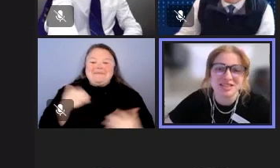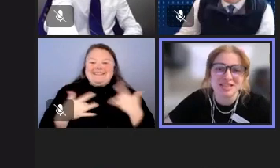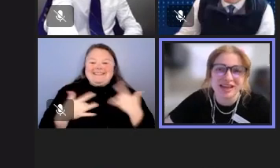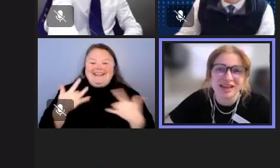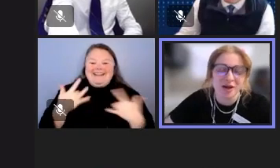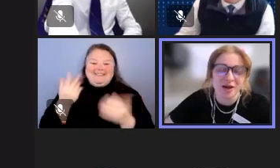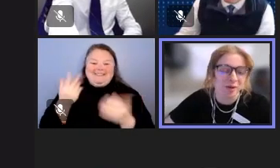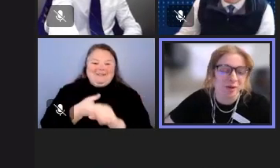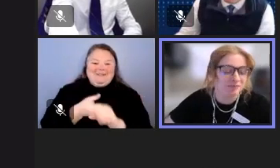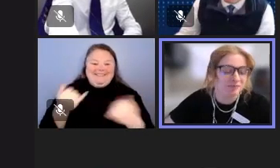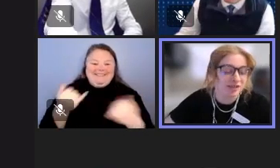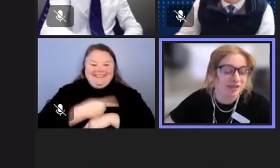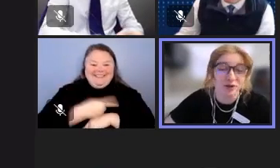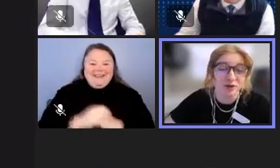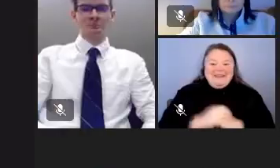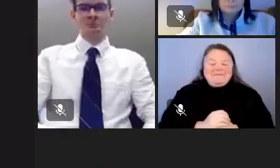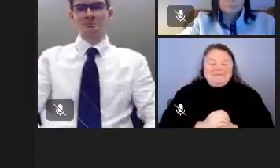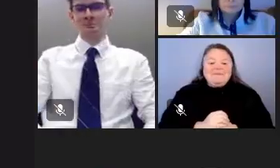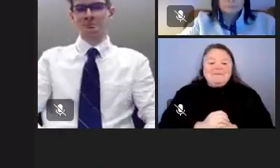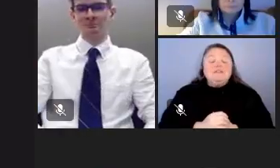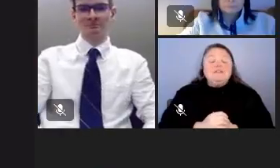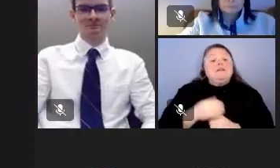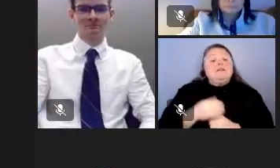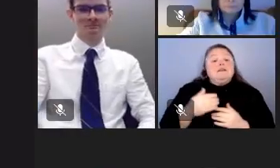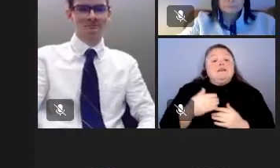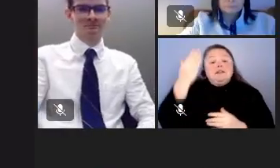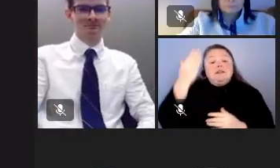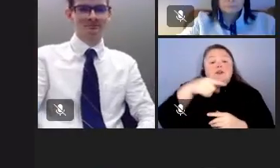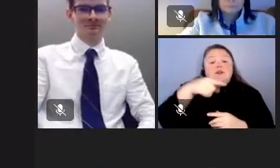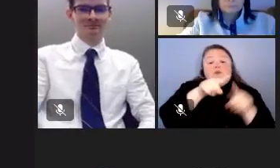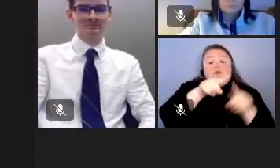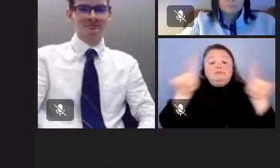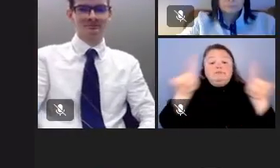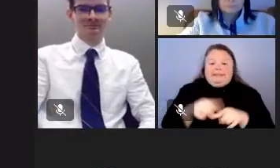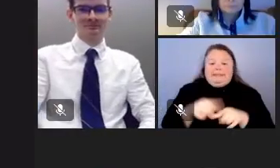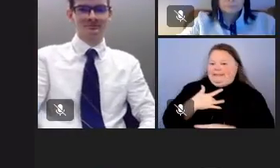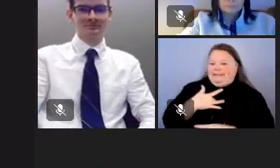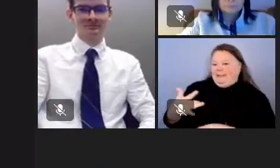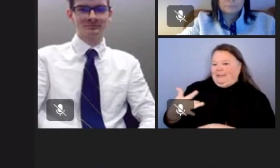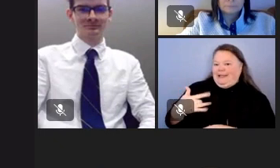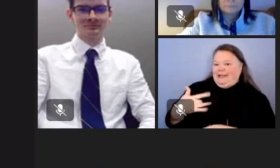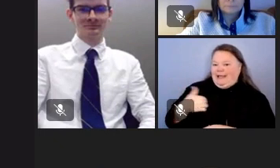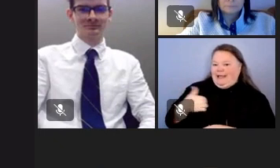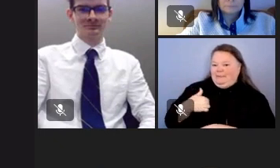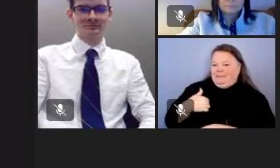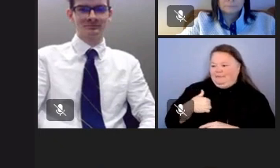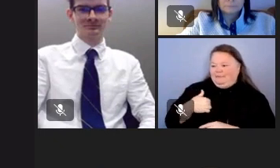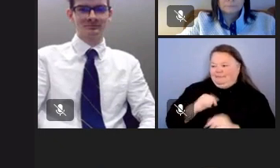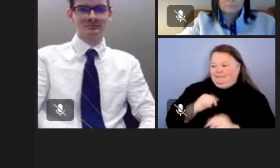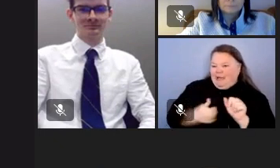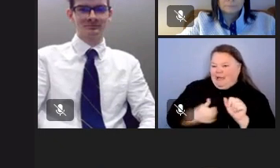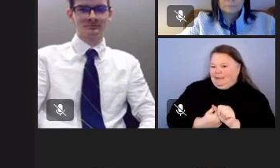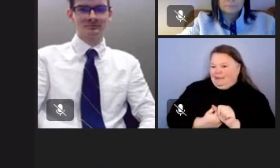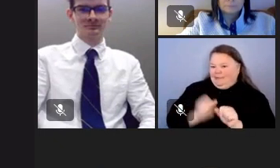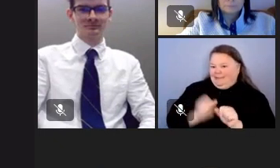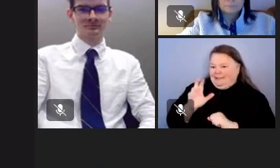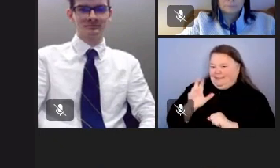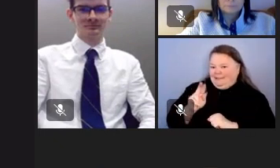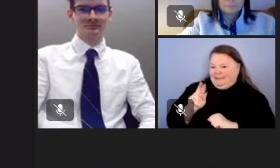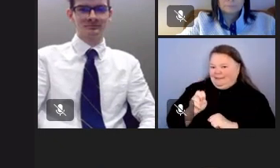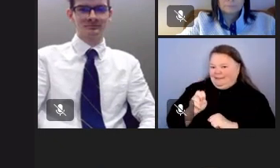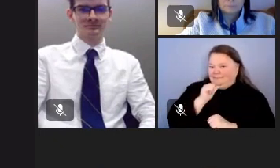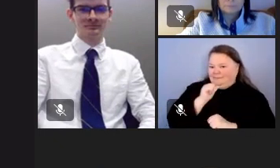join you all today in front of you all. Normally, I'm behind the scenes helping you all. So, it's an honor to